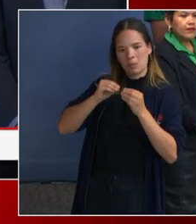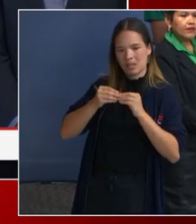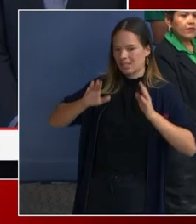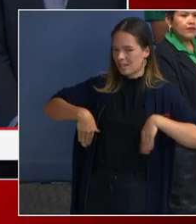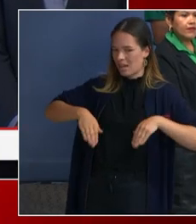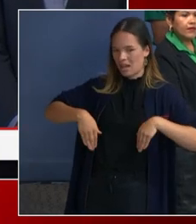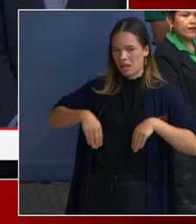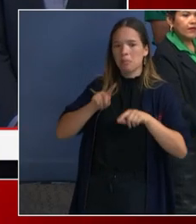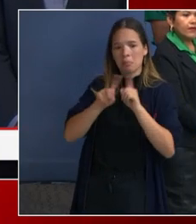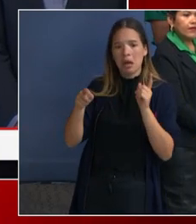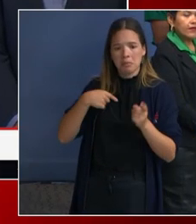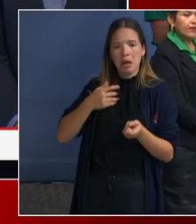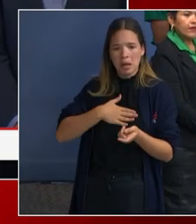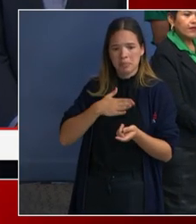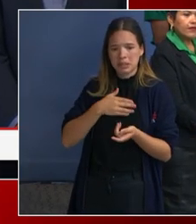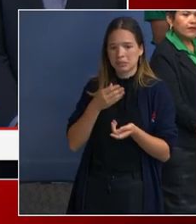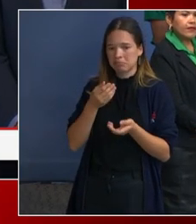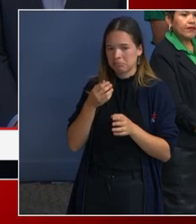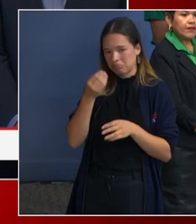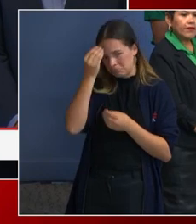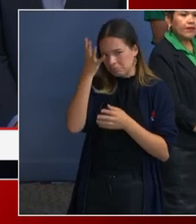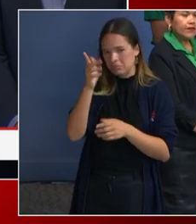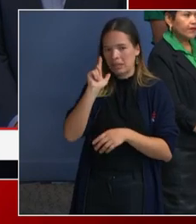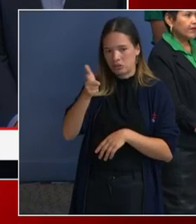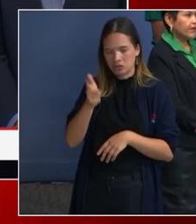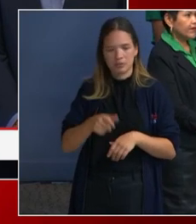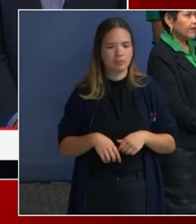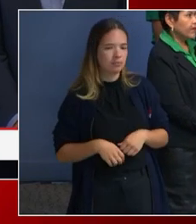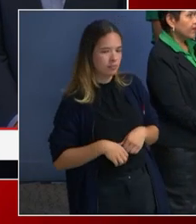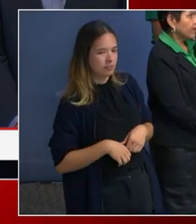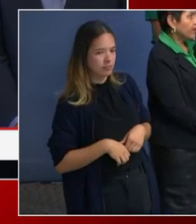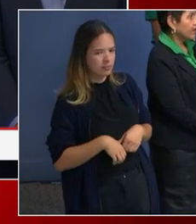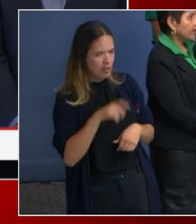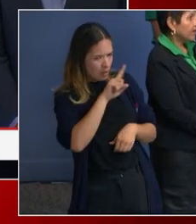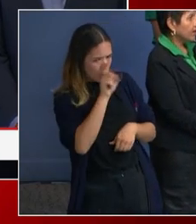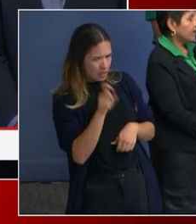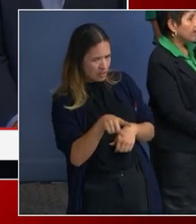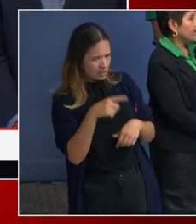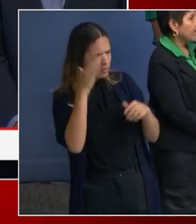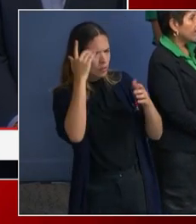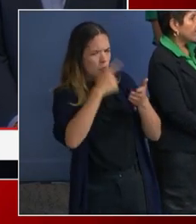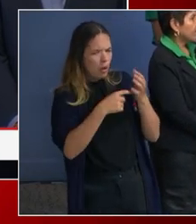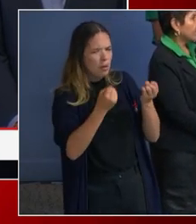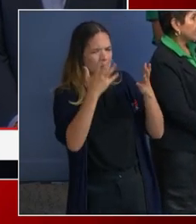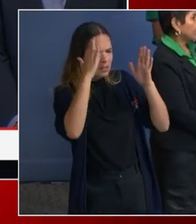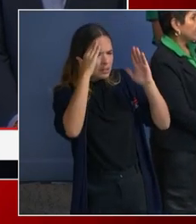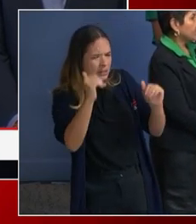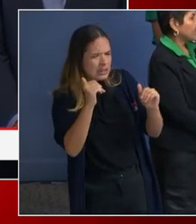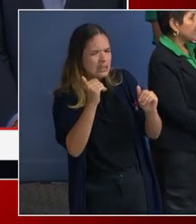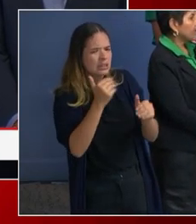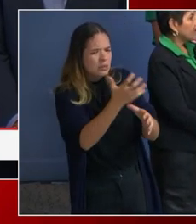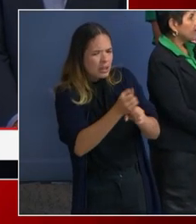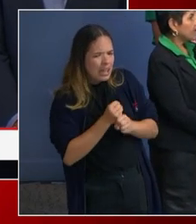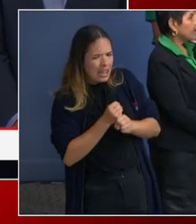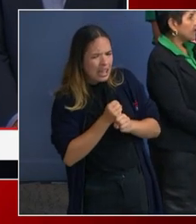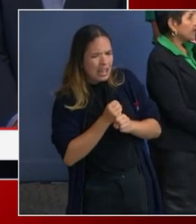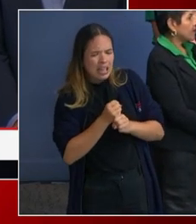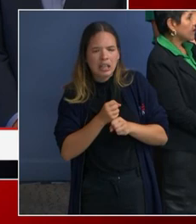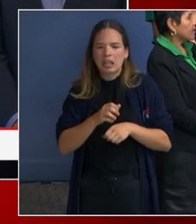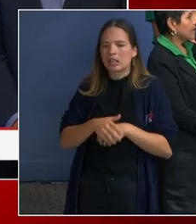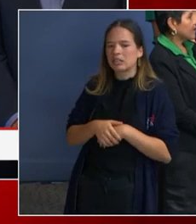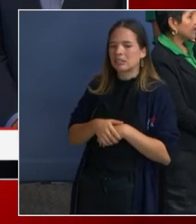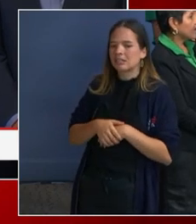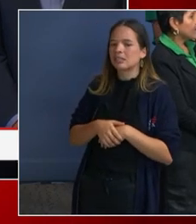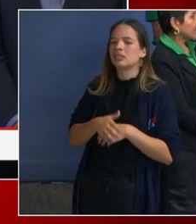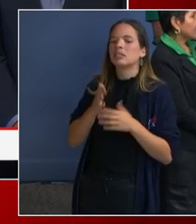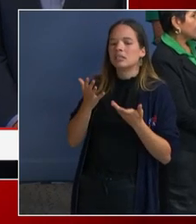then overall, do you have a sense of who you're expecting or how many you're expecting or preparing to receive? All we know, this is what we